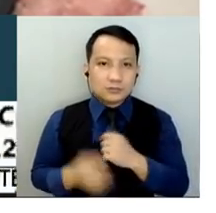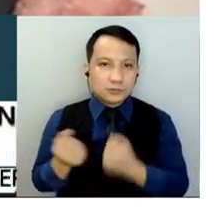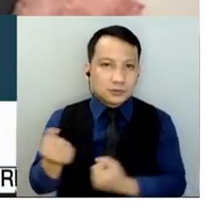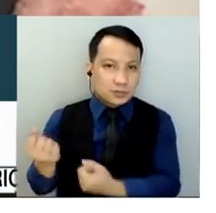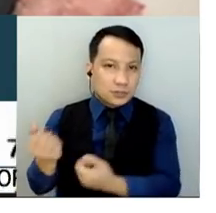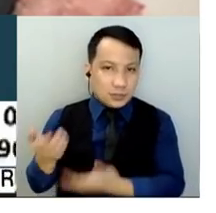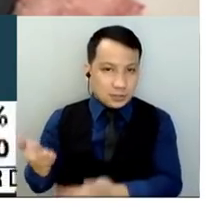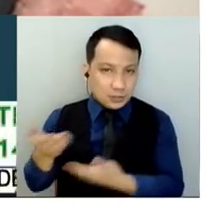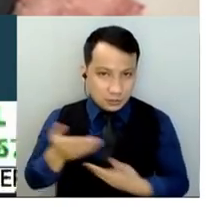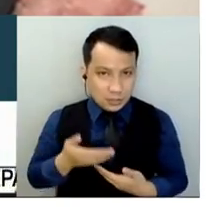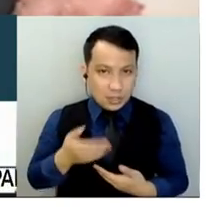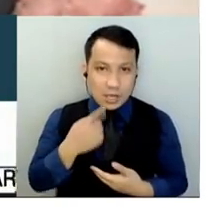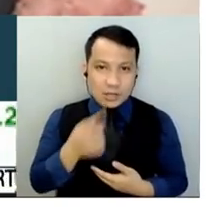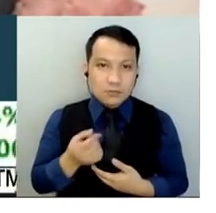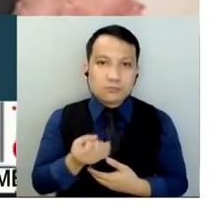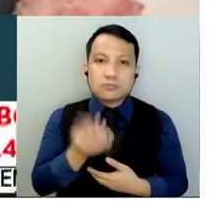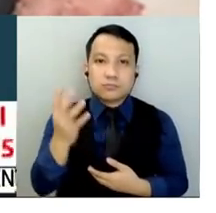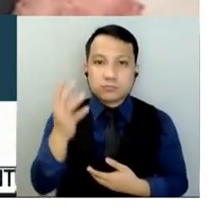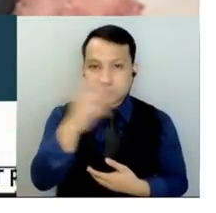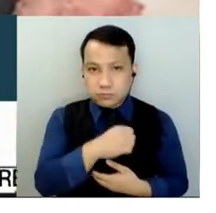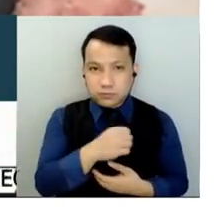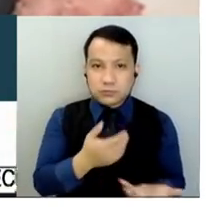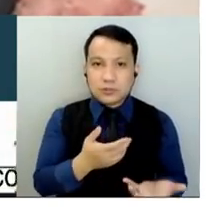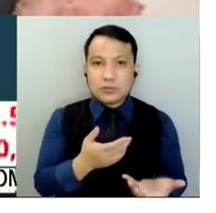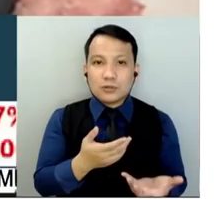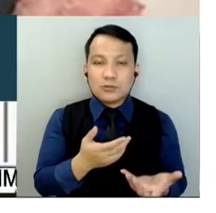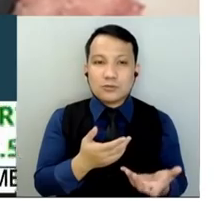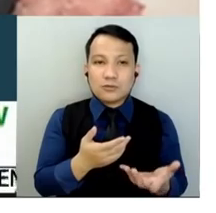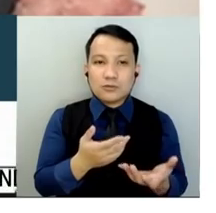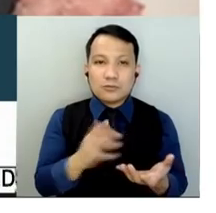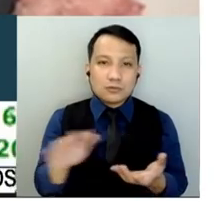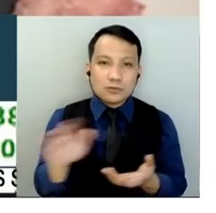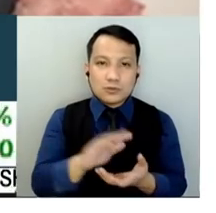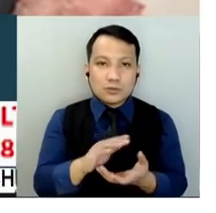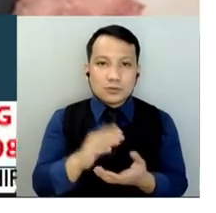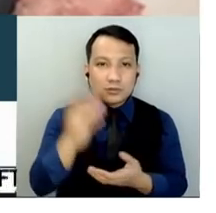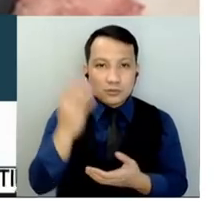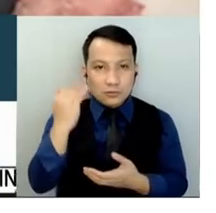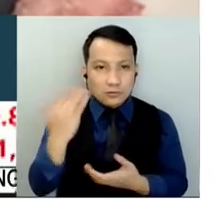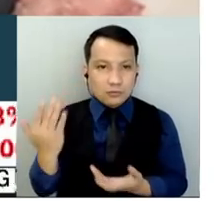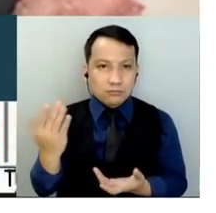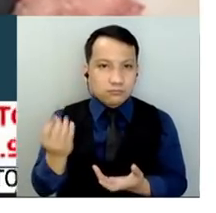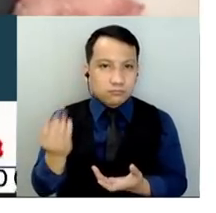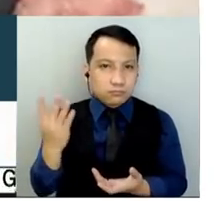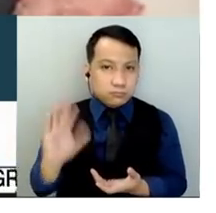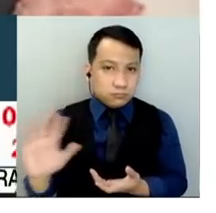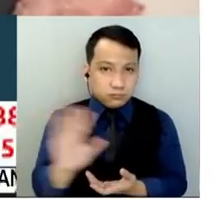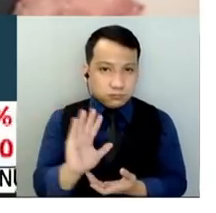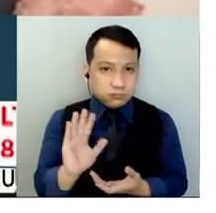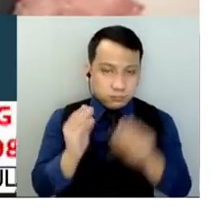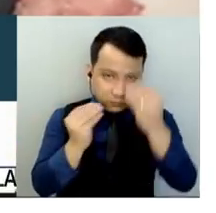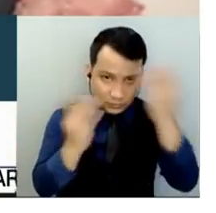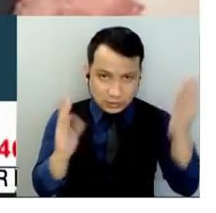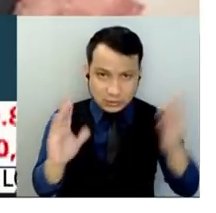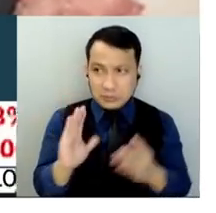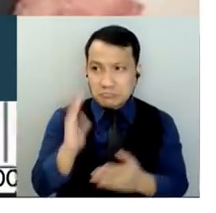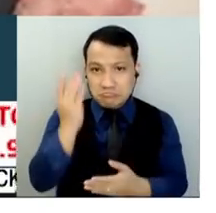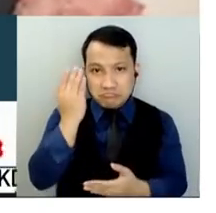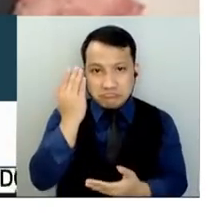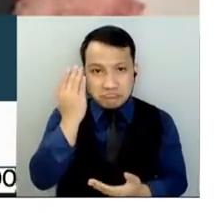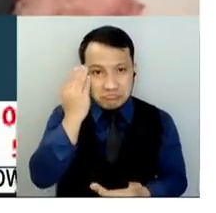us that estimate. There was an initial figure that was mentioned, which I believe